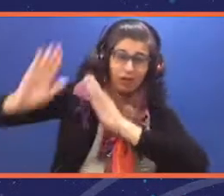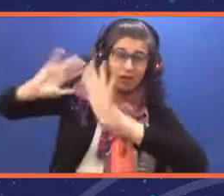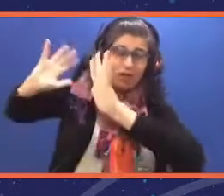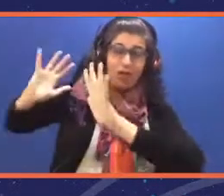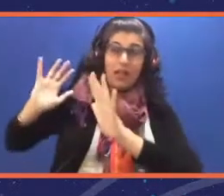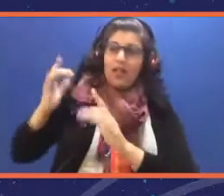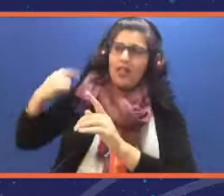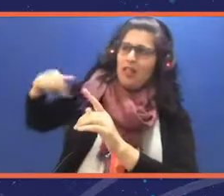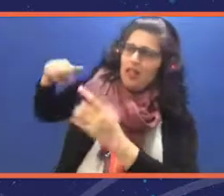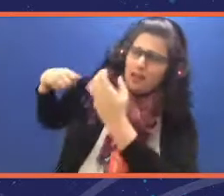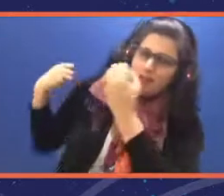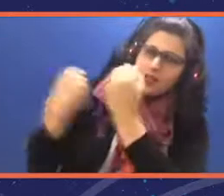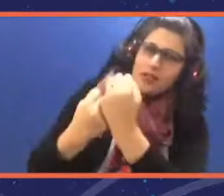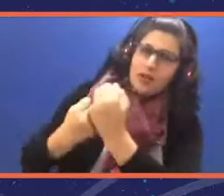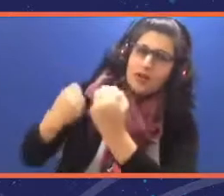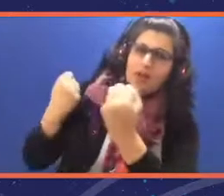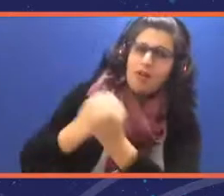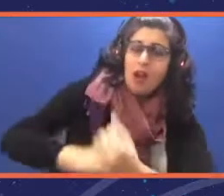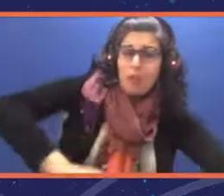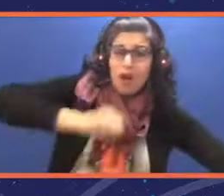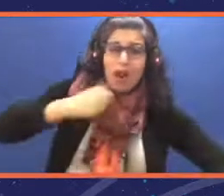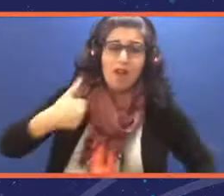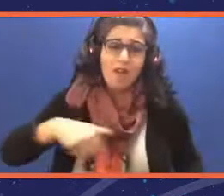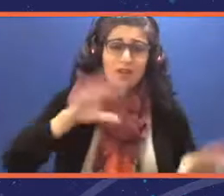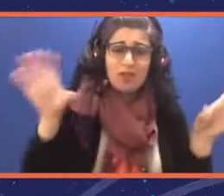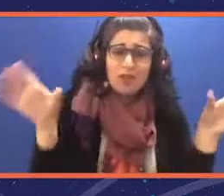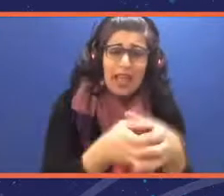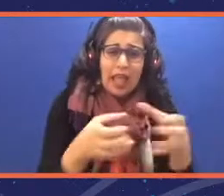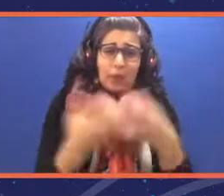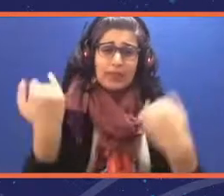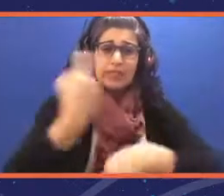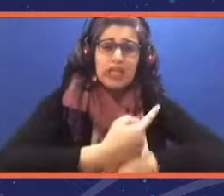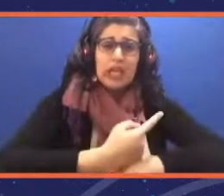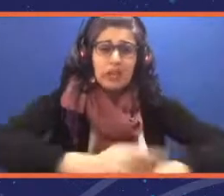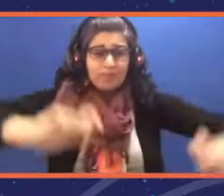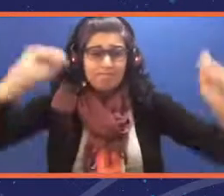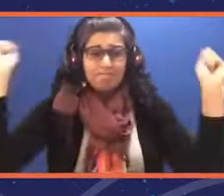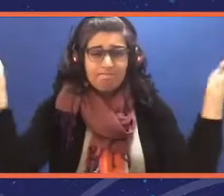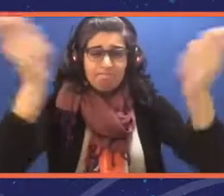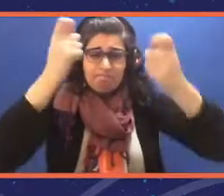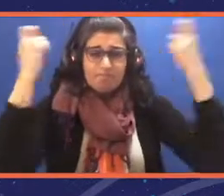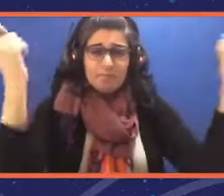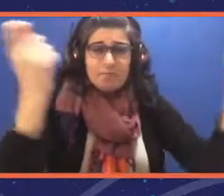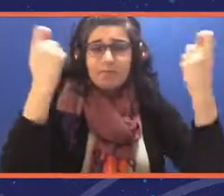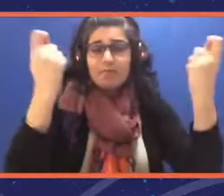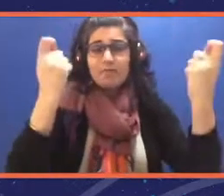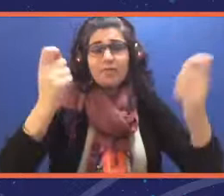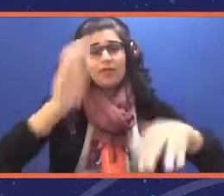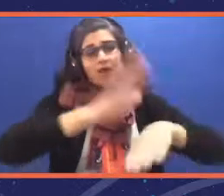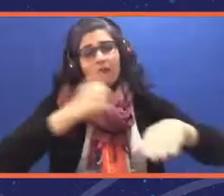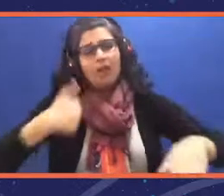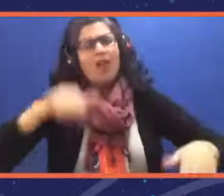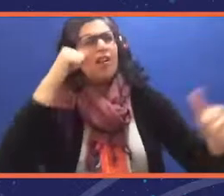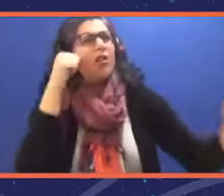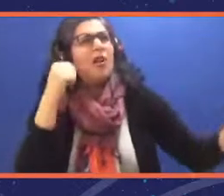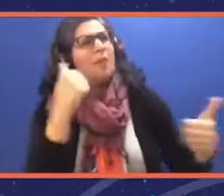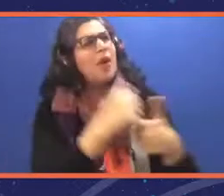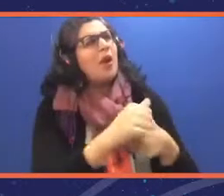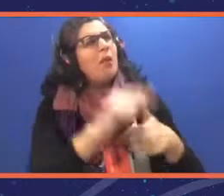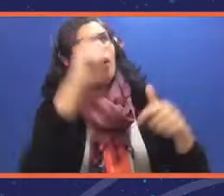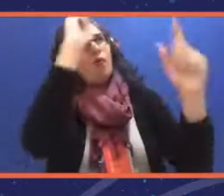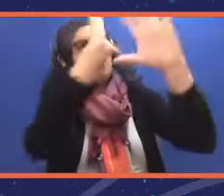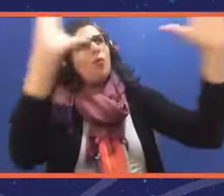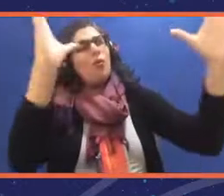back, who are proud of us for gathering here today, who are celebrating with us, who are calling us to remember that we're still